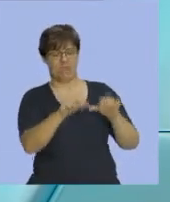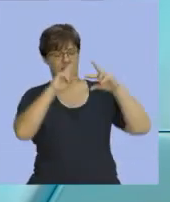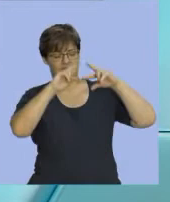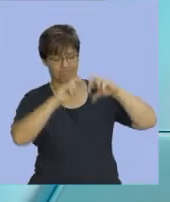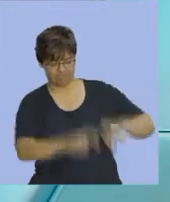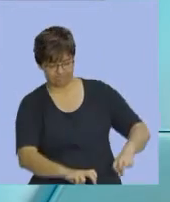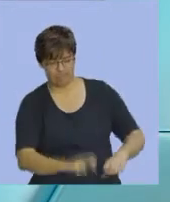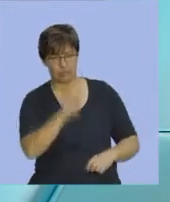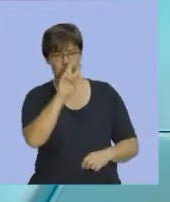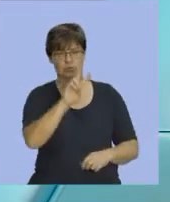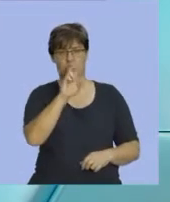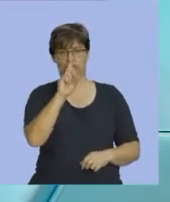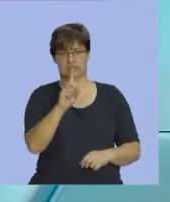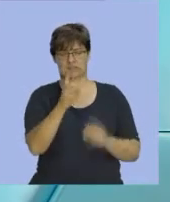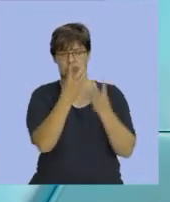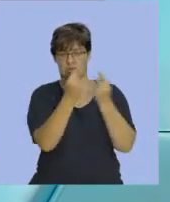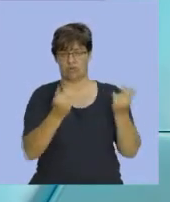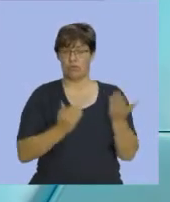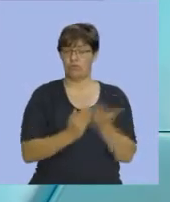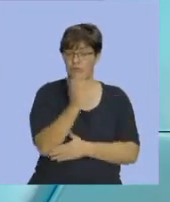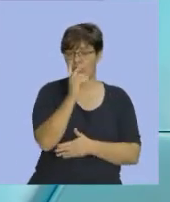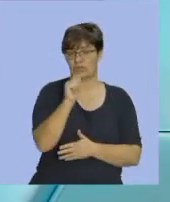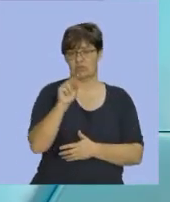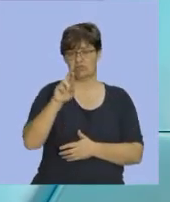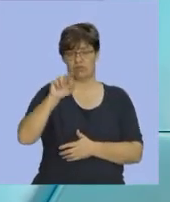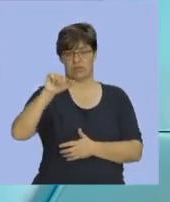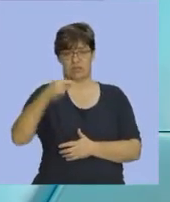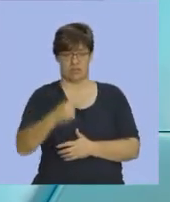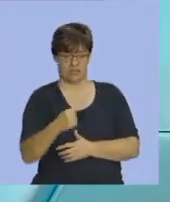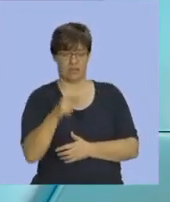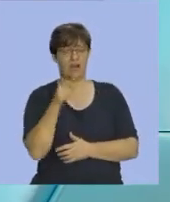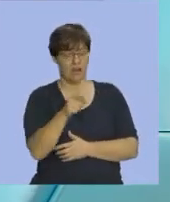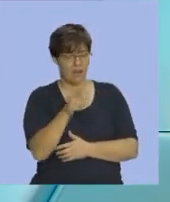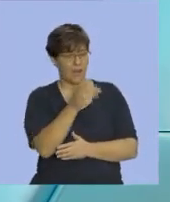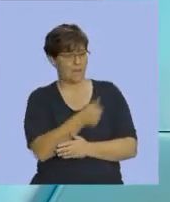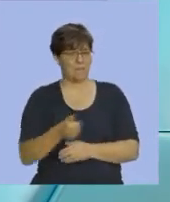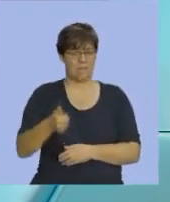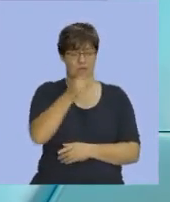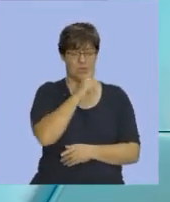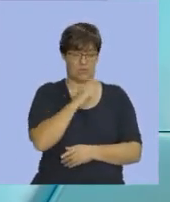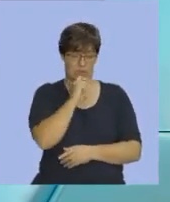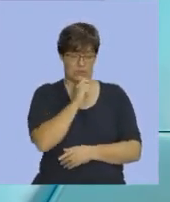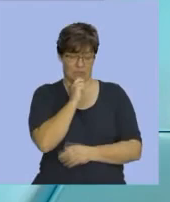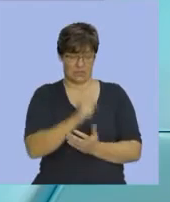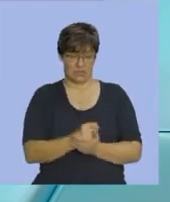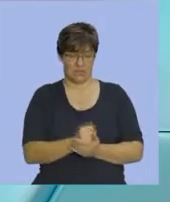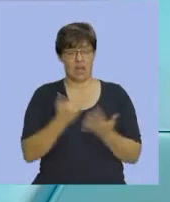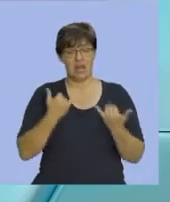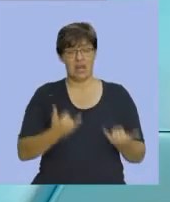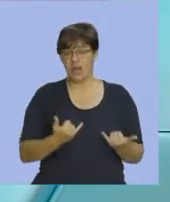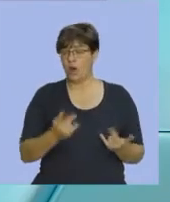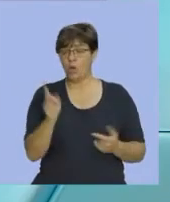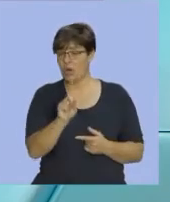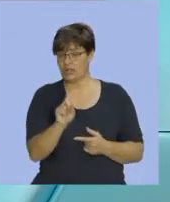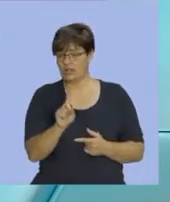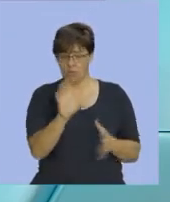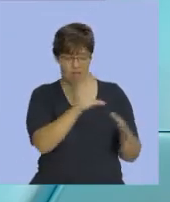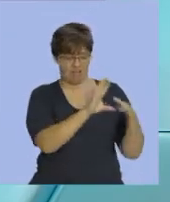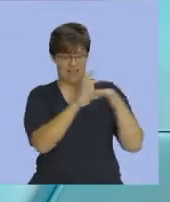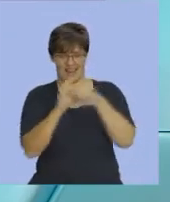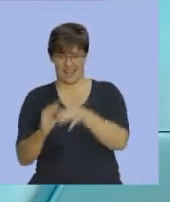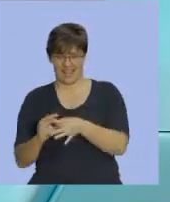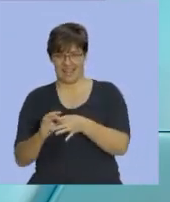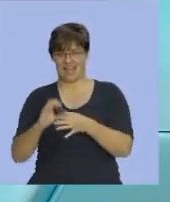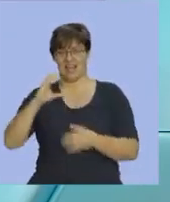at solving 2D triangles with trigonometry. That's the main thing that we're trying to do. So now we're going to try